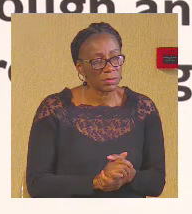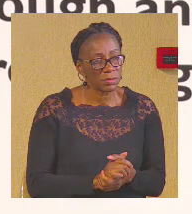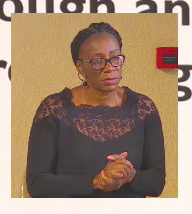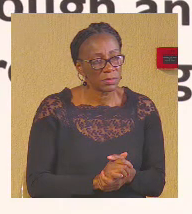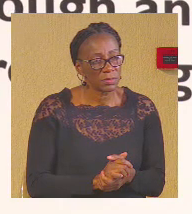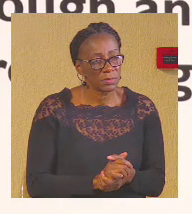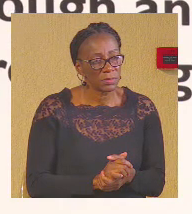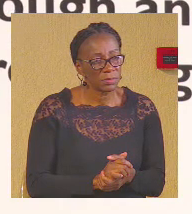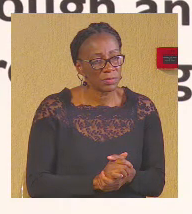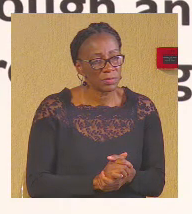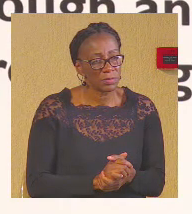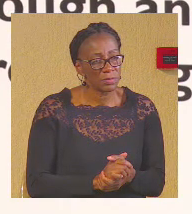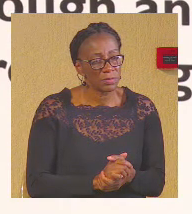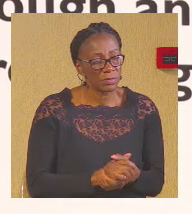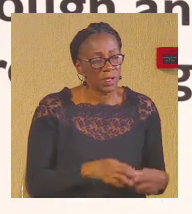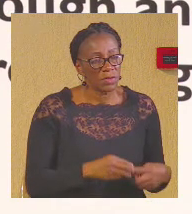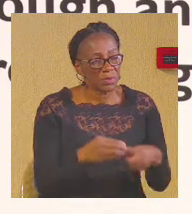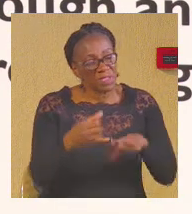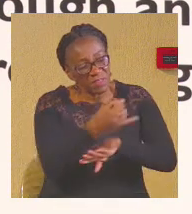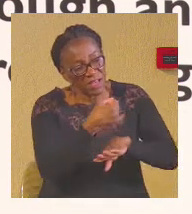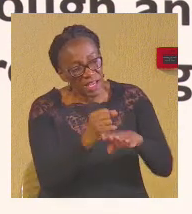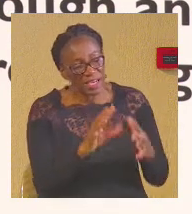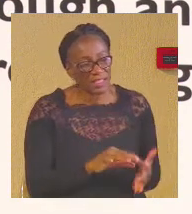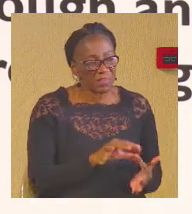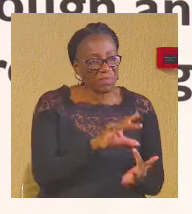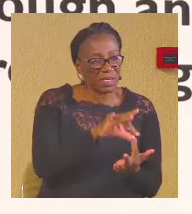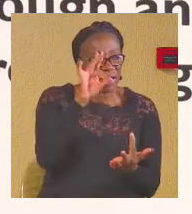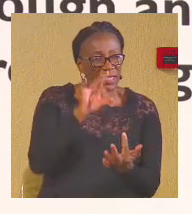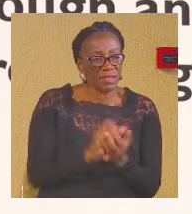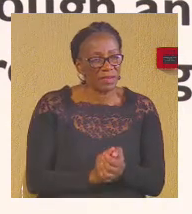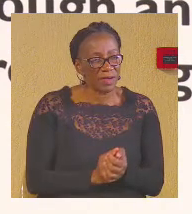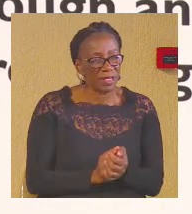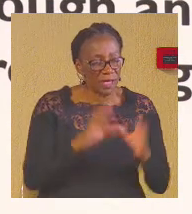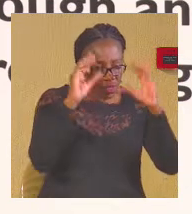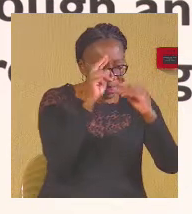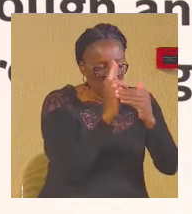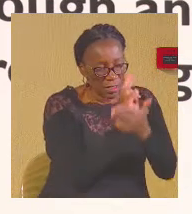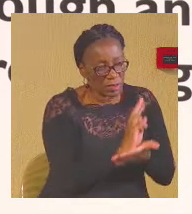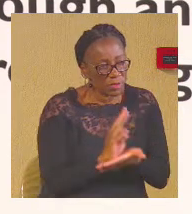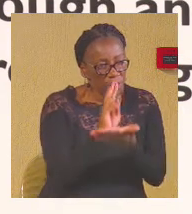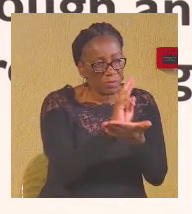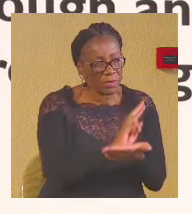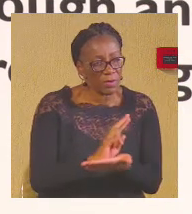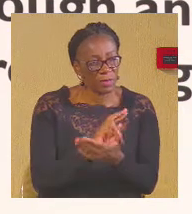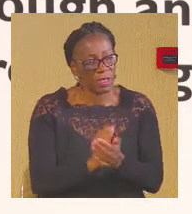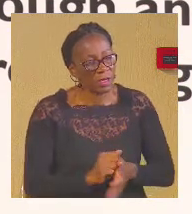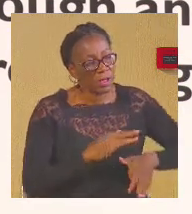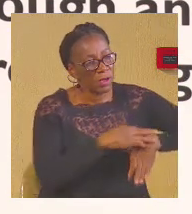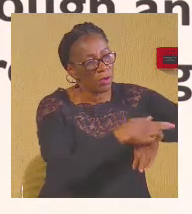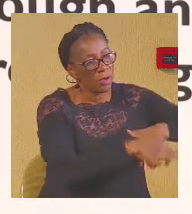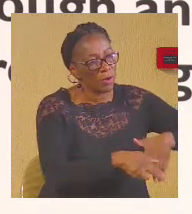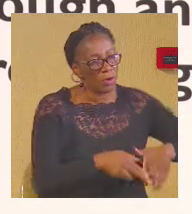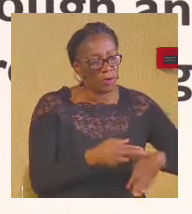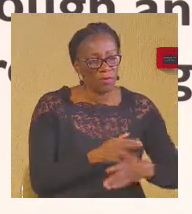it's that areas that we as the ministry and with our stakeholders have consulted across the board throughout the country to